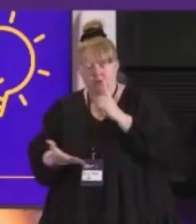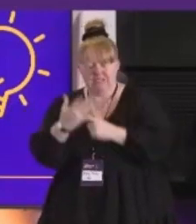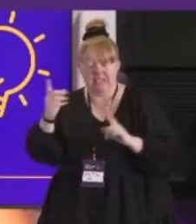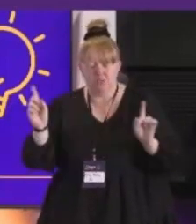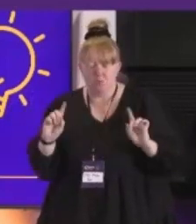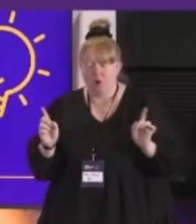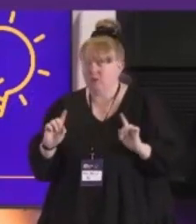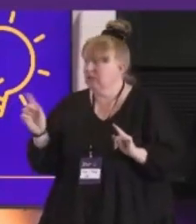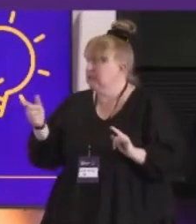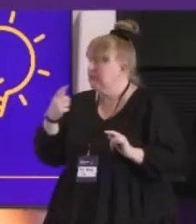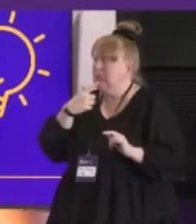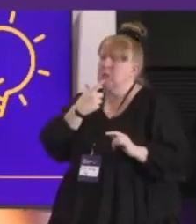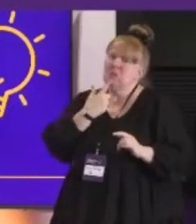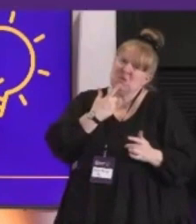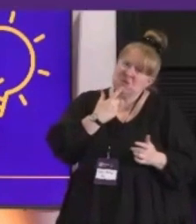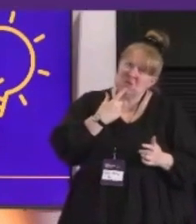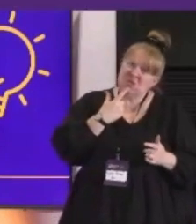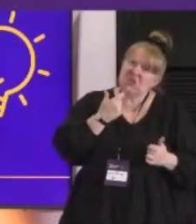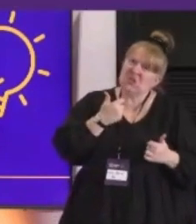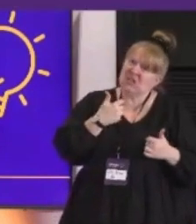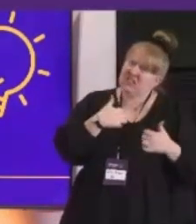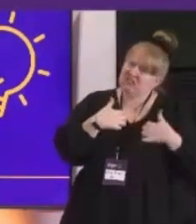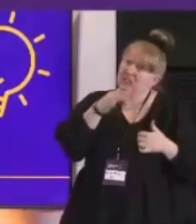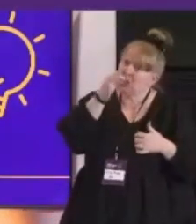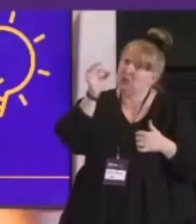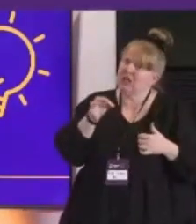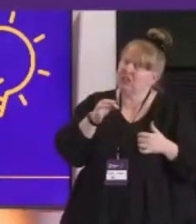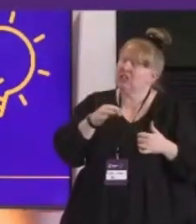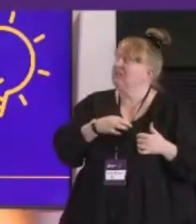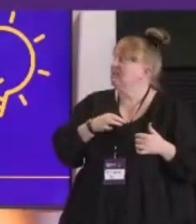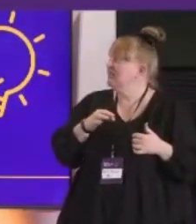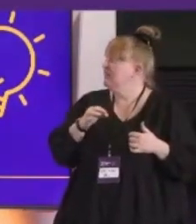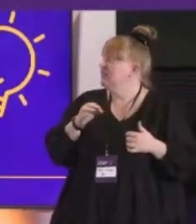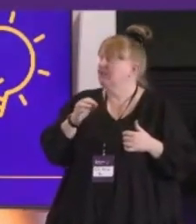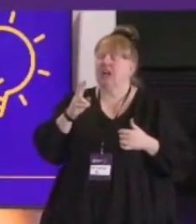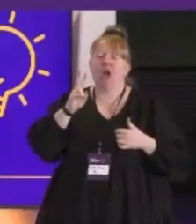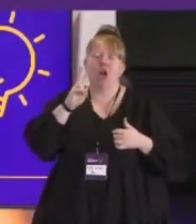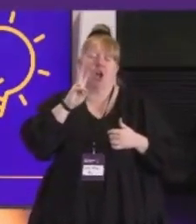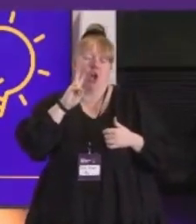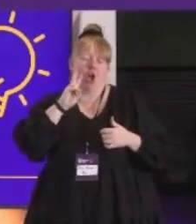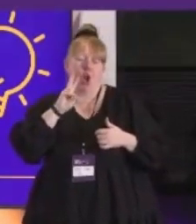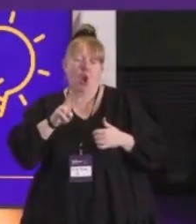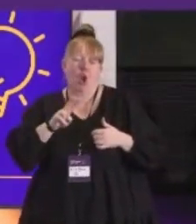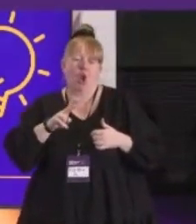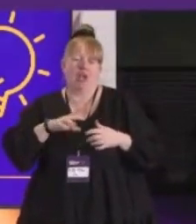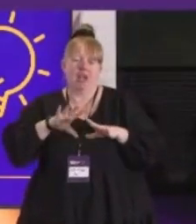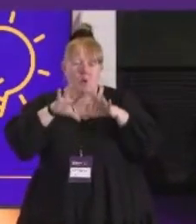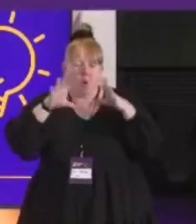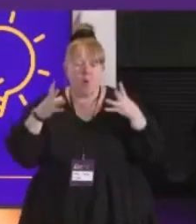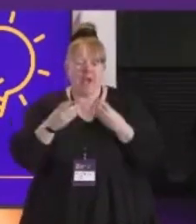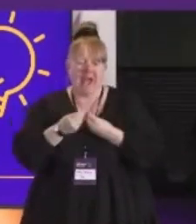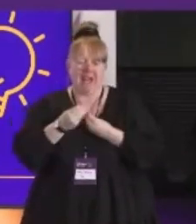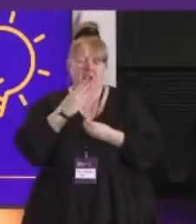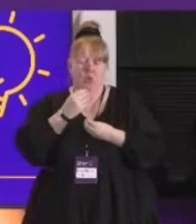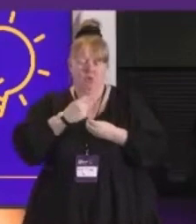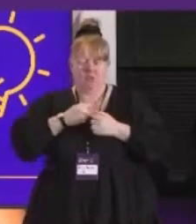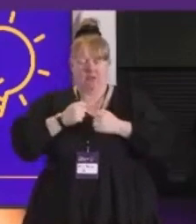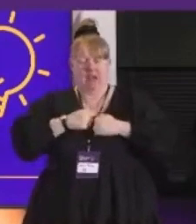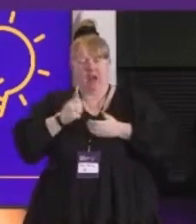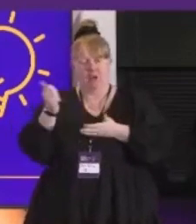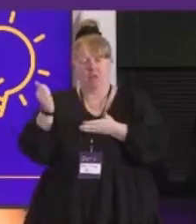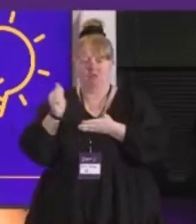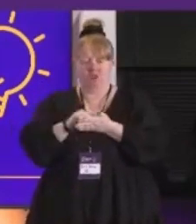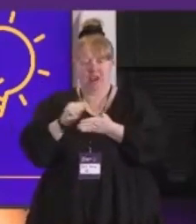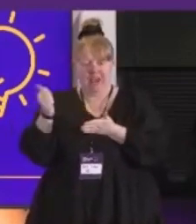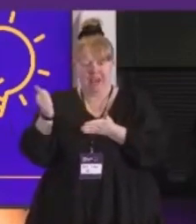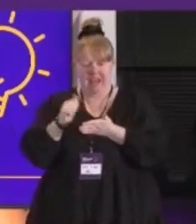question. I think it's looking at organic use of our brand around the business in